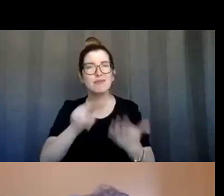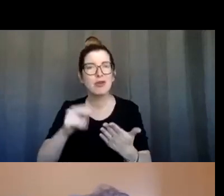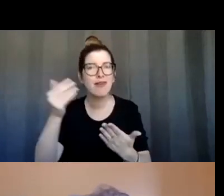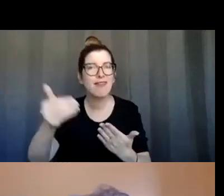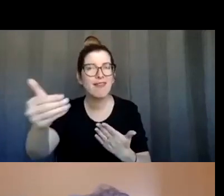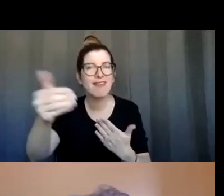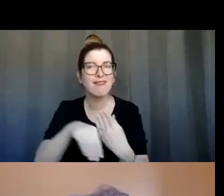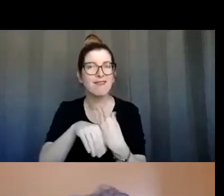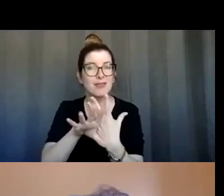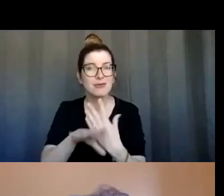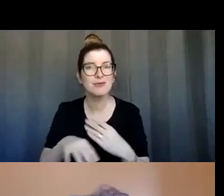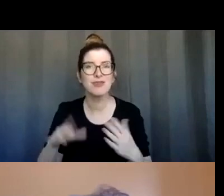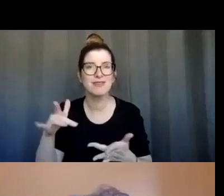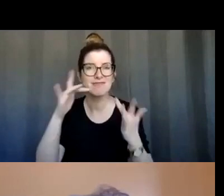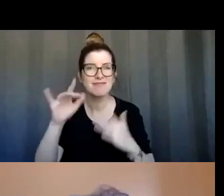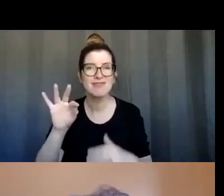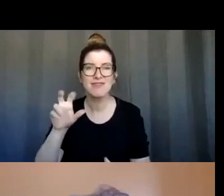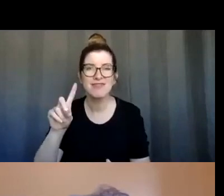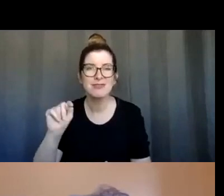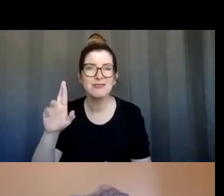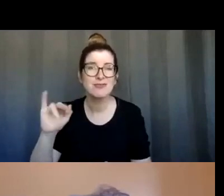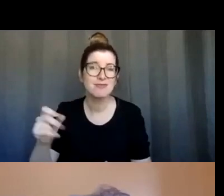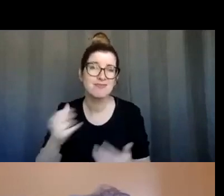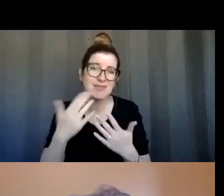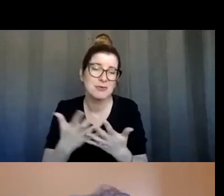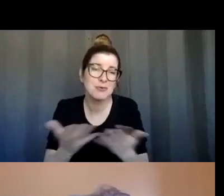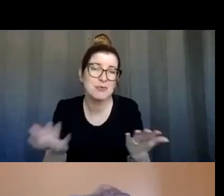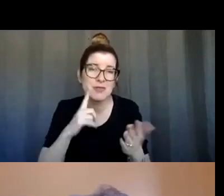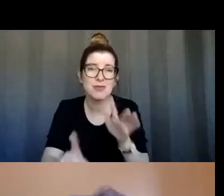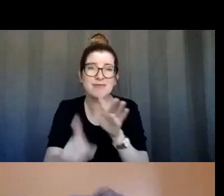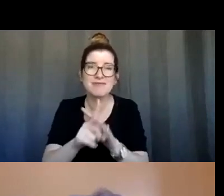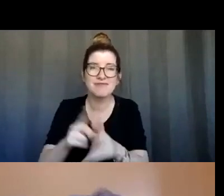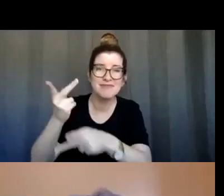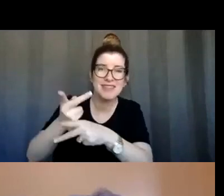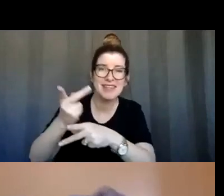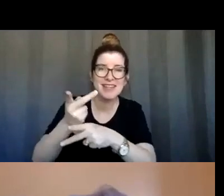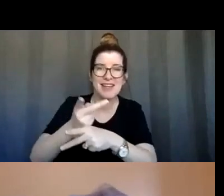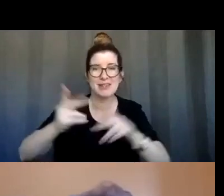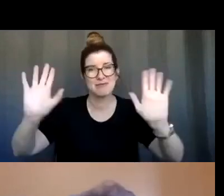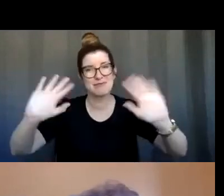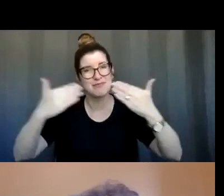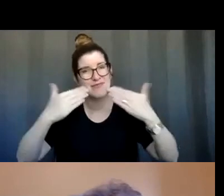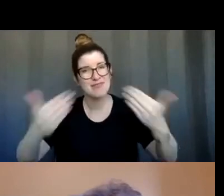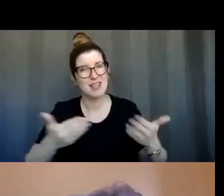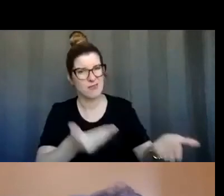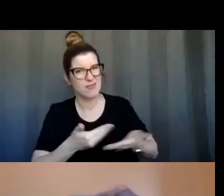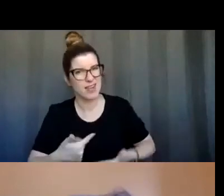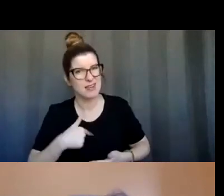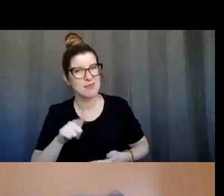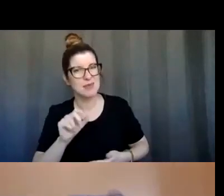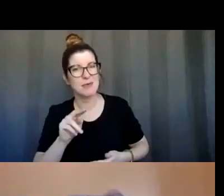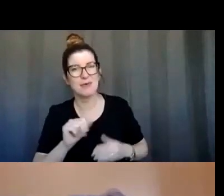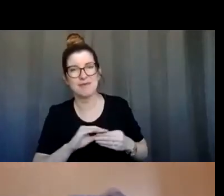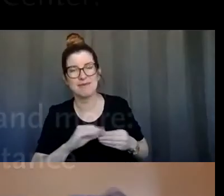trips, and thank y'all so much for attending. Y'all take care. Thank you for having me. Mm-hmm.